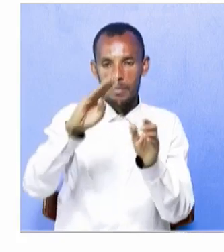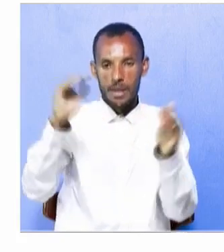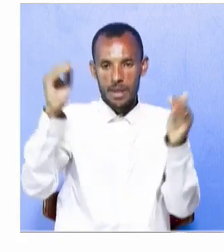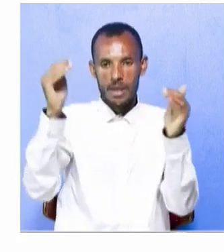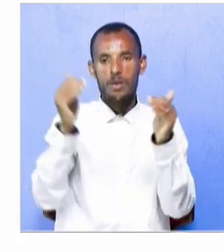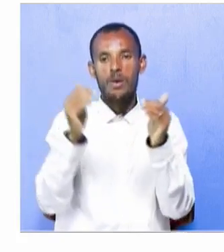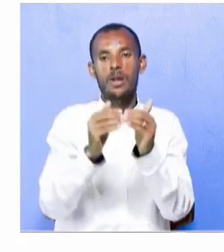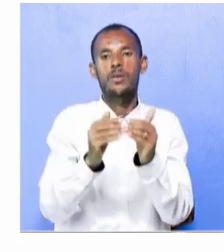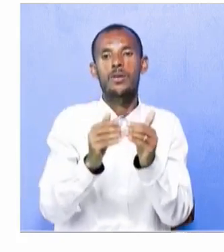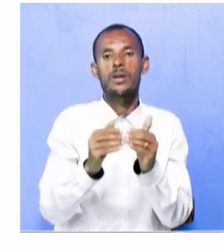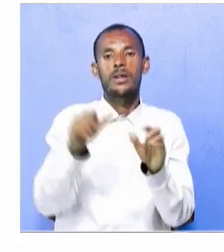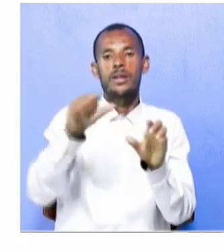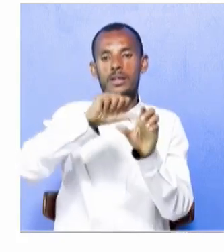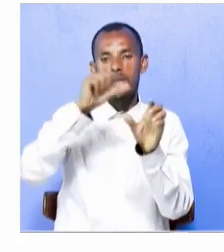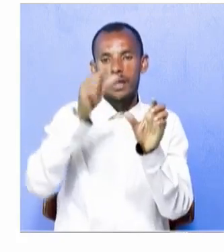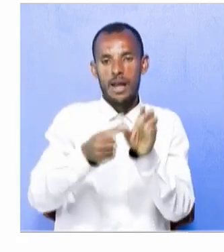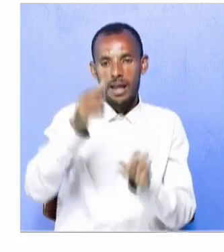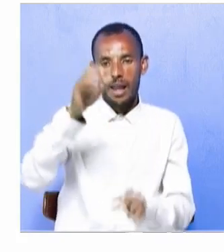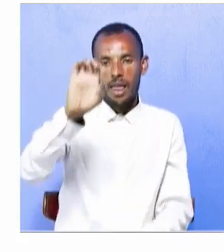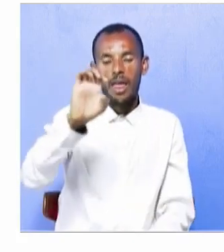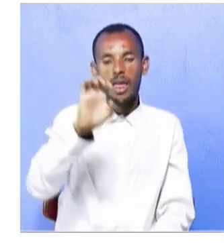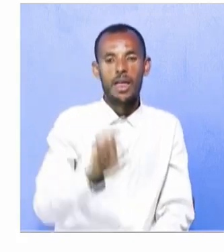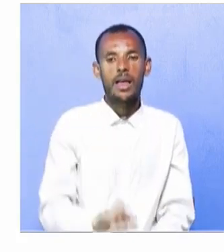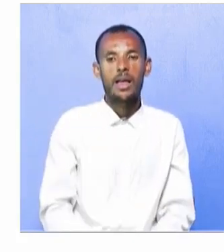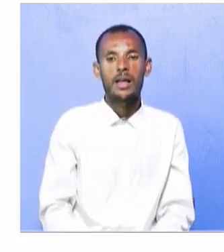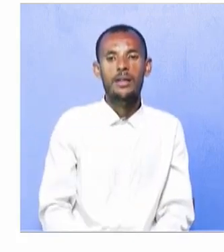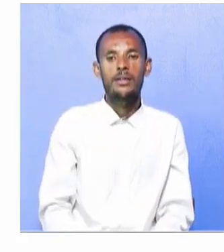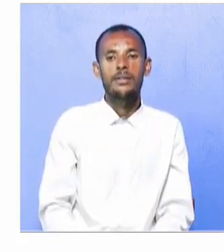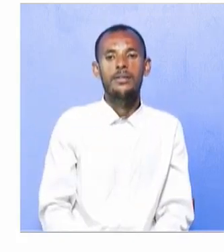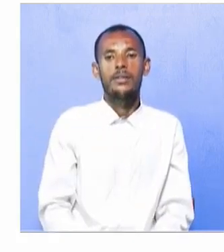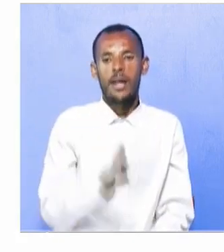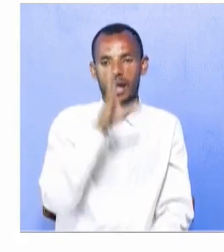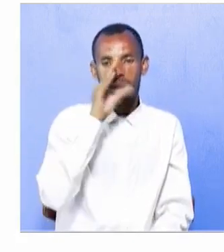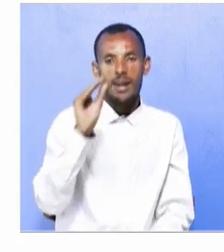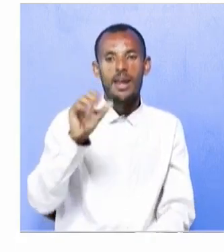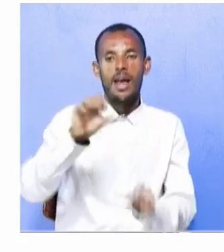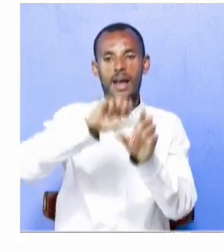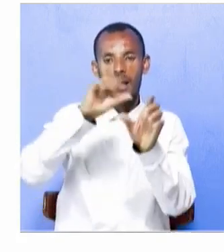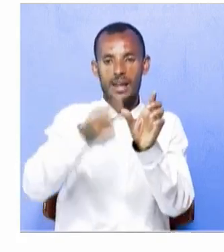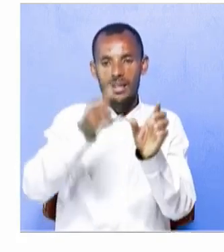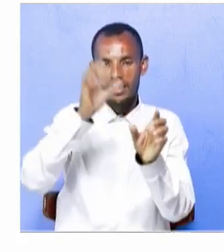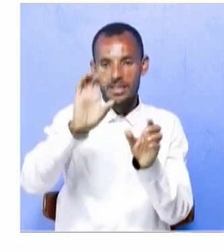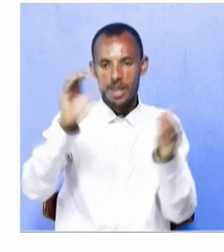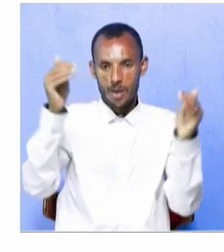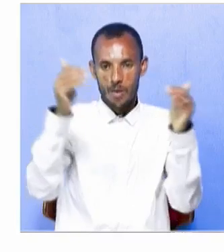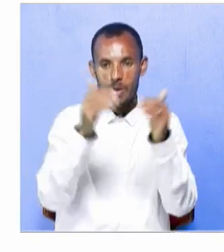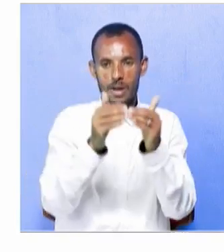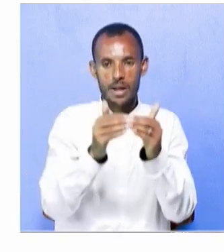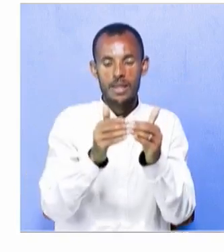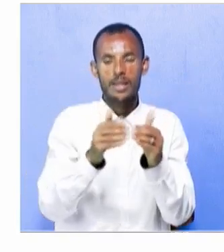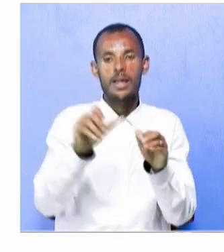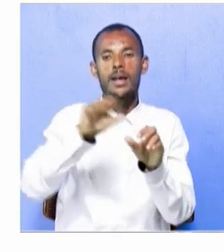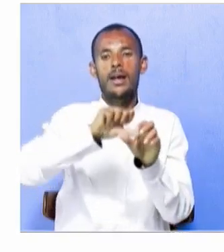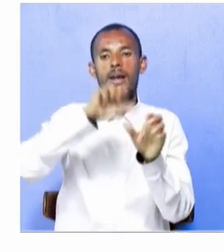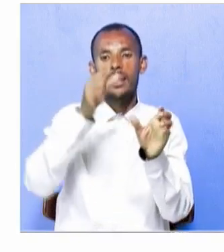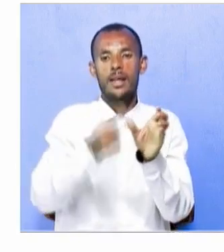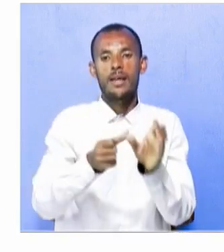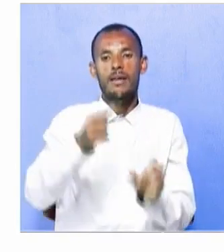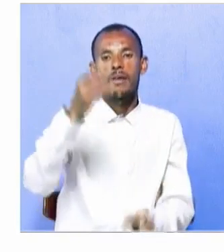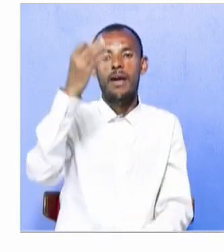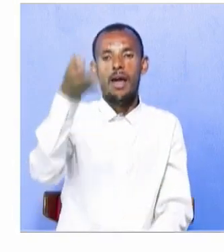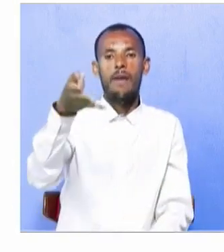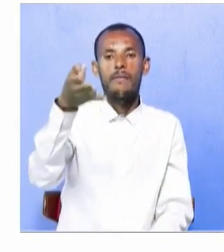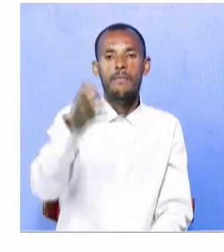congruent to angle E, and angle C is congruent to angle